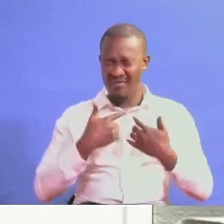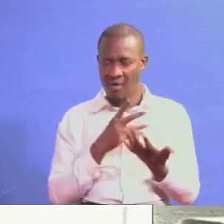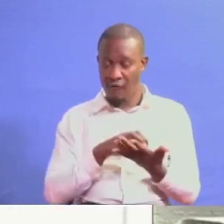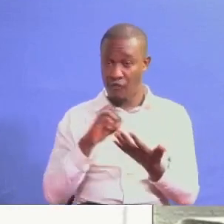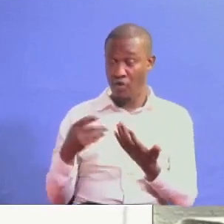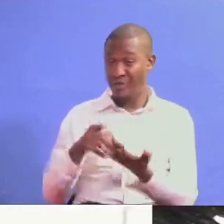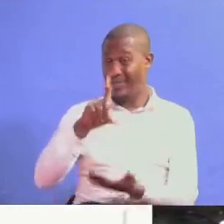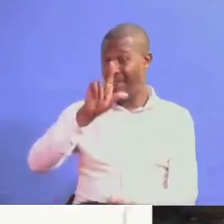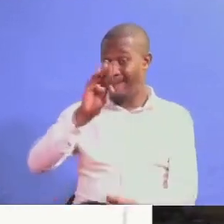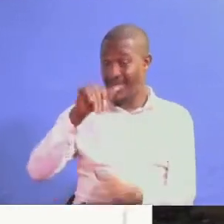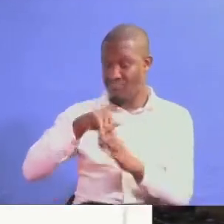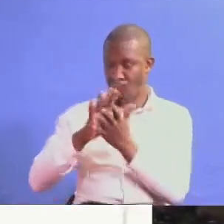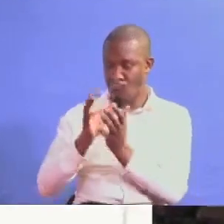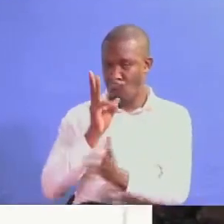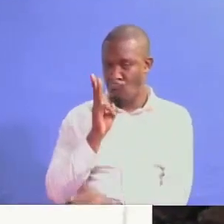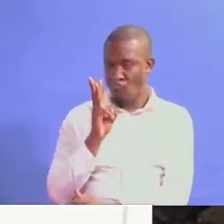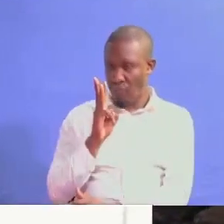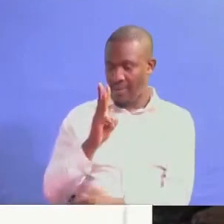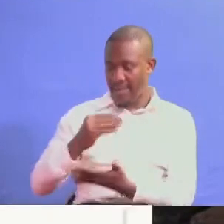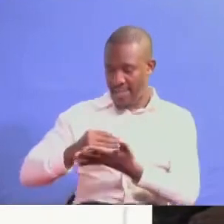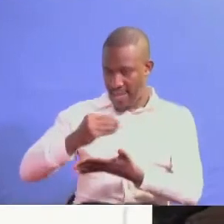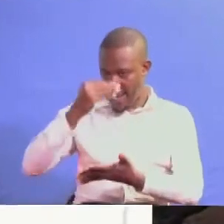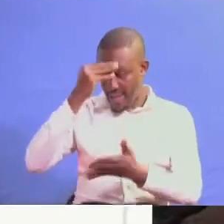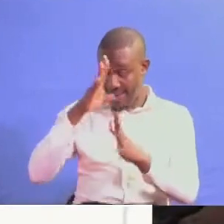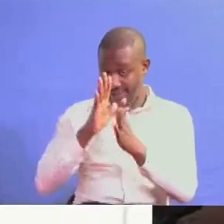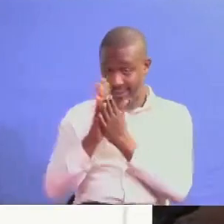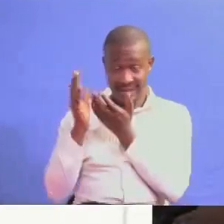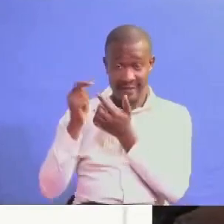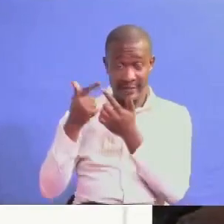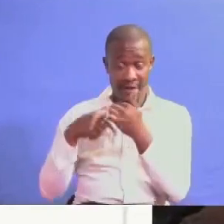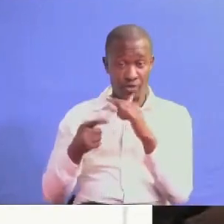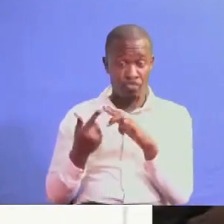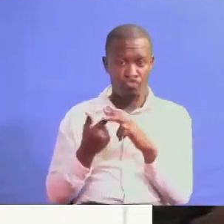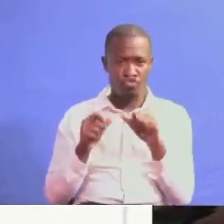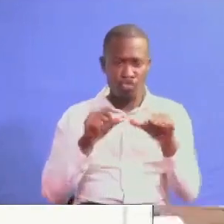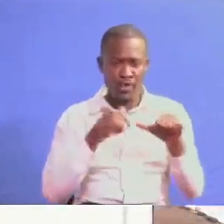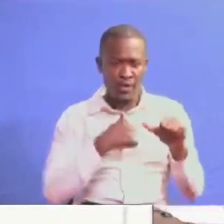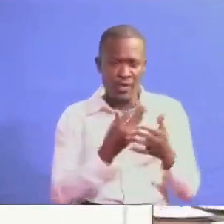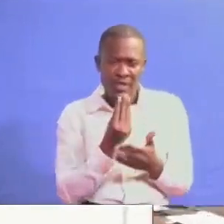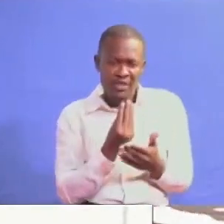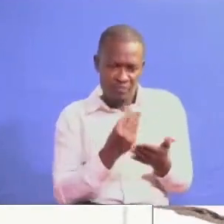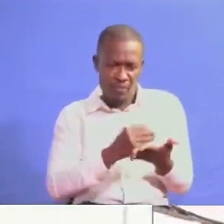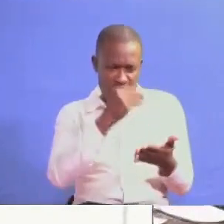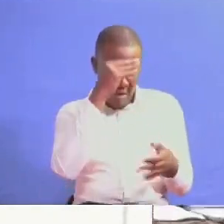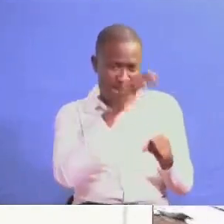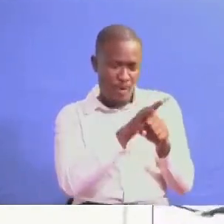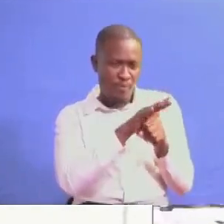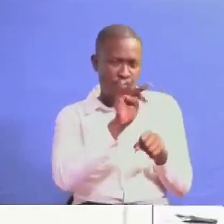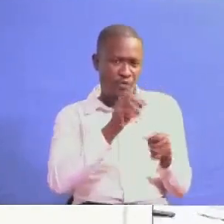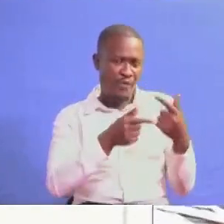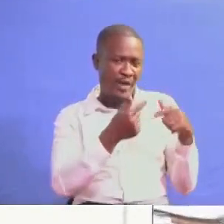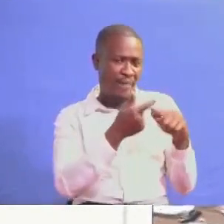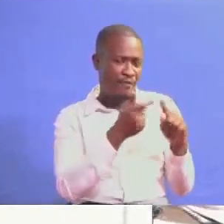lab in the water. Learning is, however, expected to commence from Wednesday with a few learners, since most of them come from